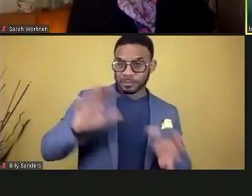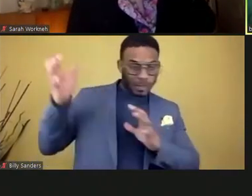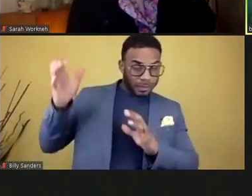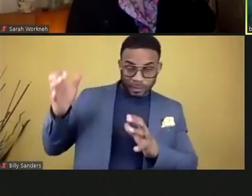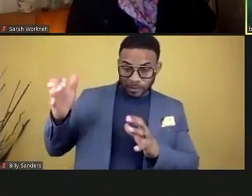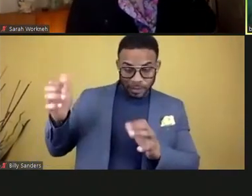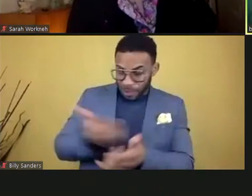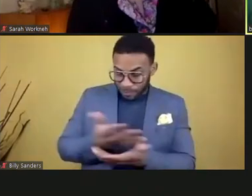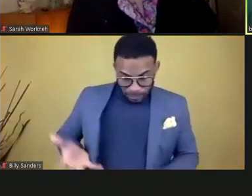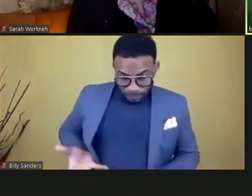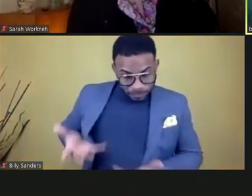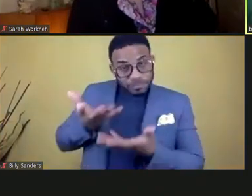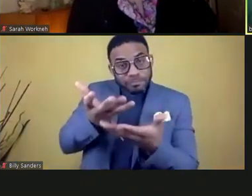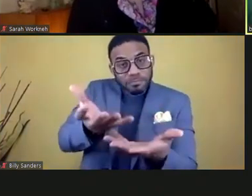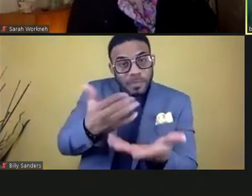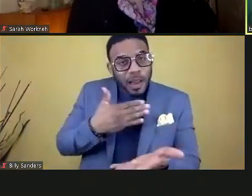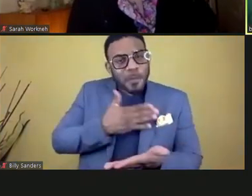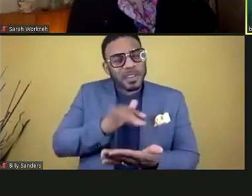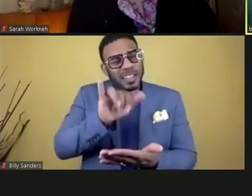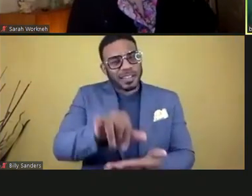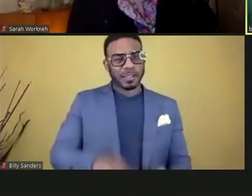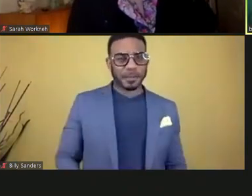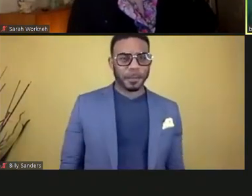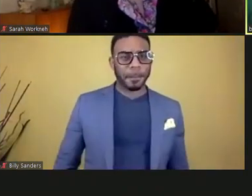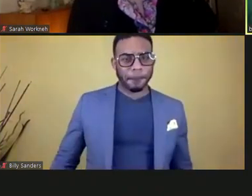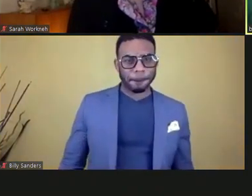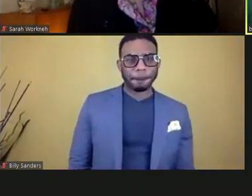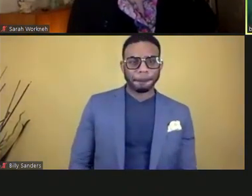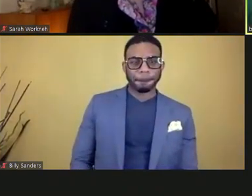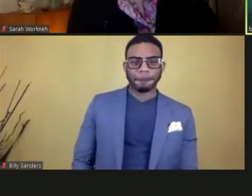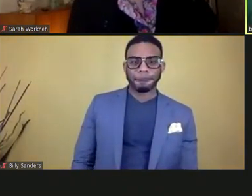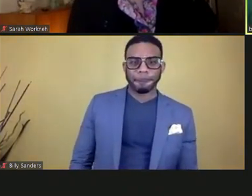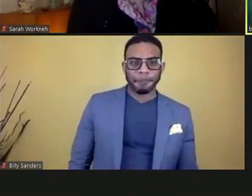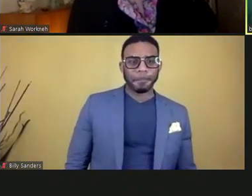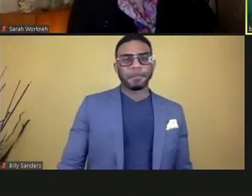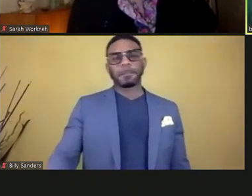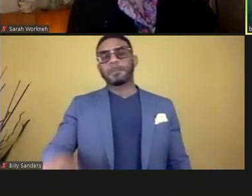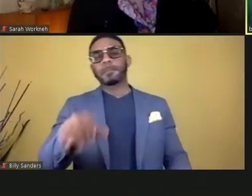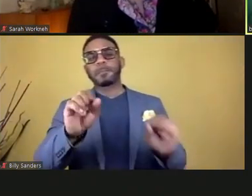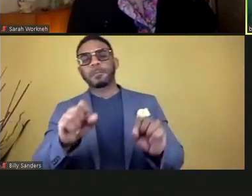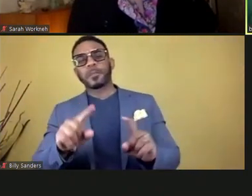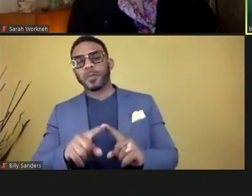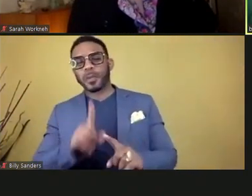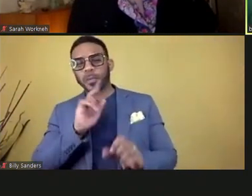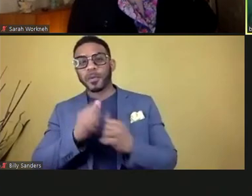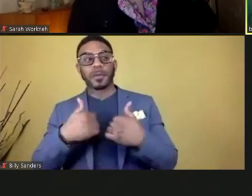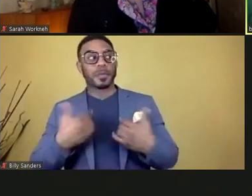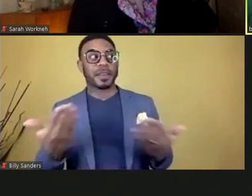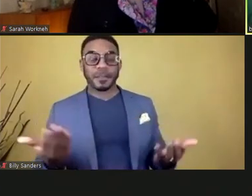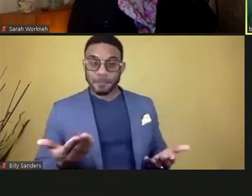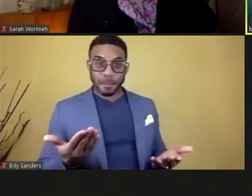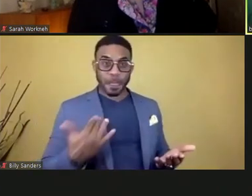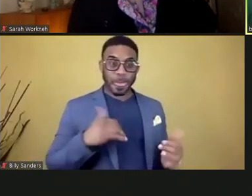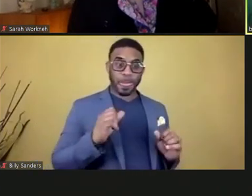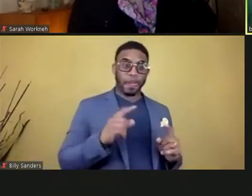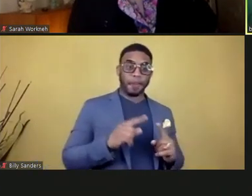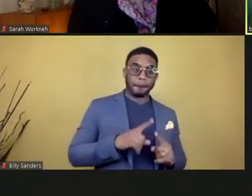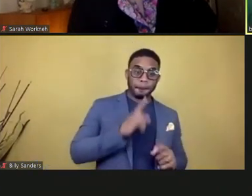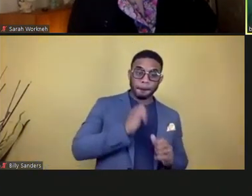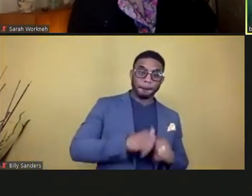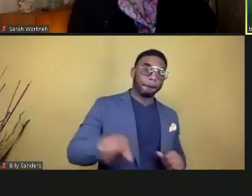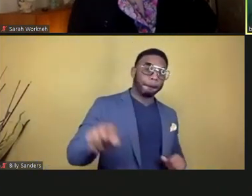know, and I appreciate that, that y'all were able to be with me here, and that I was able to be with